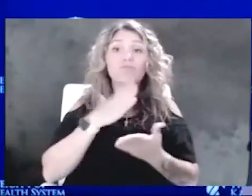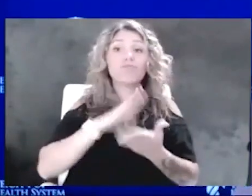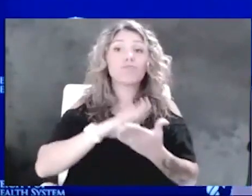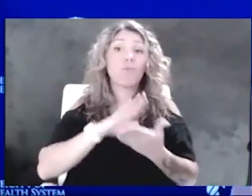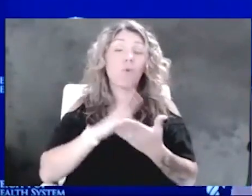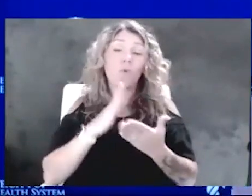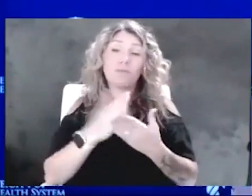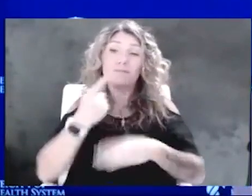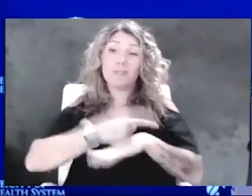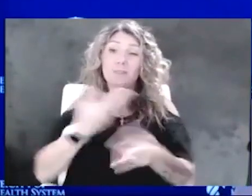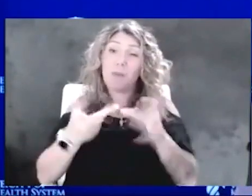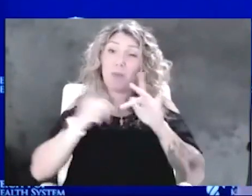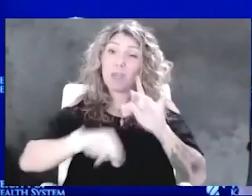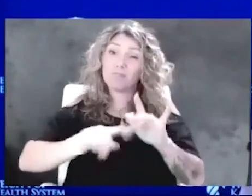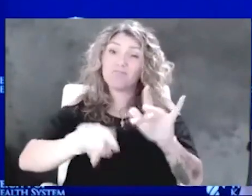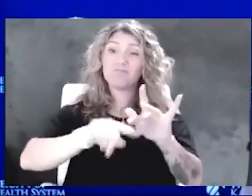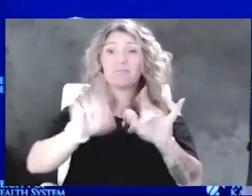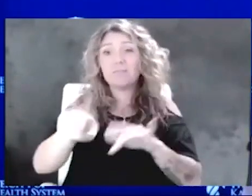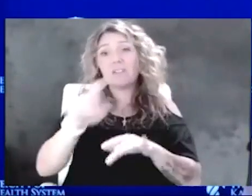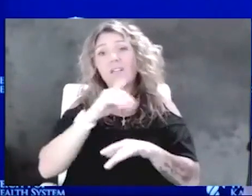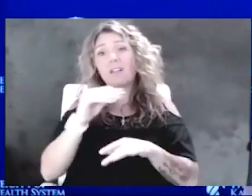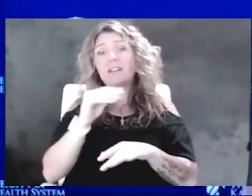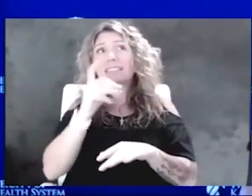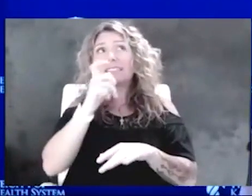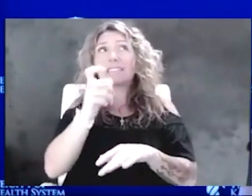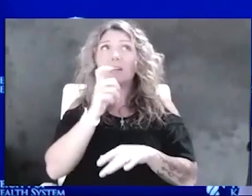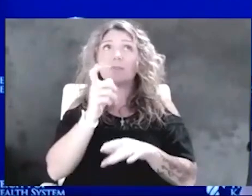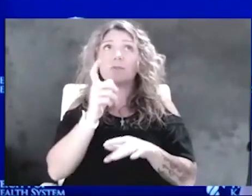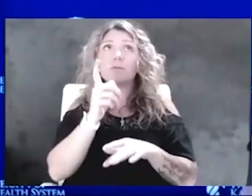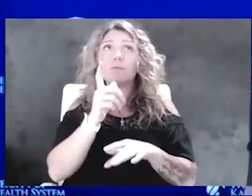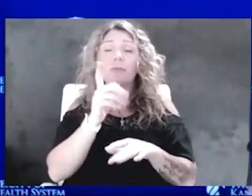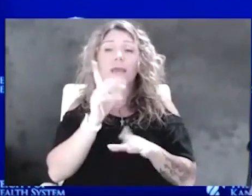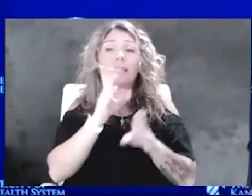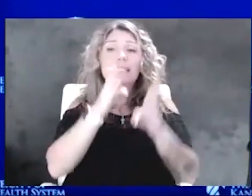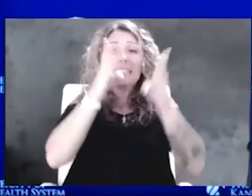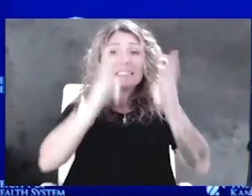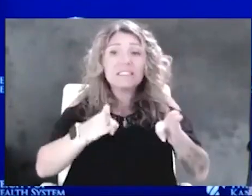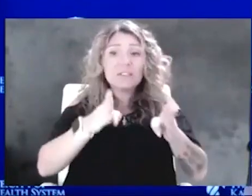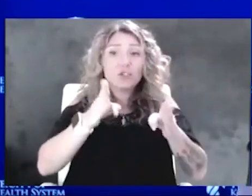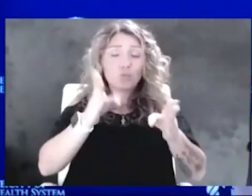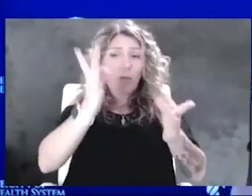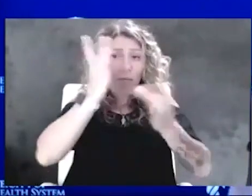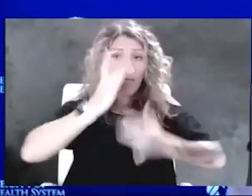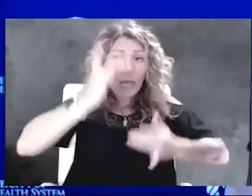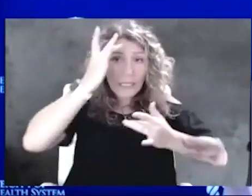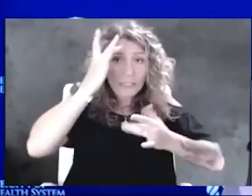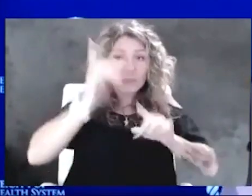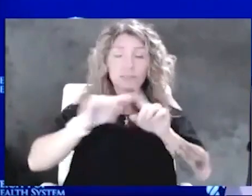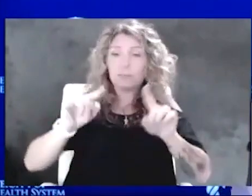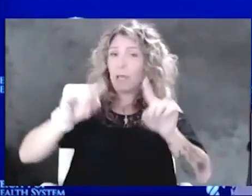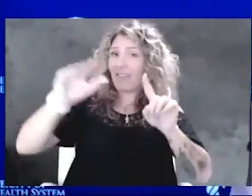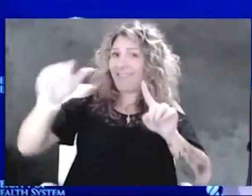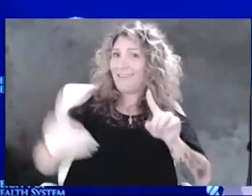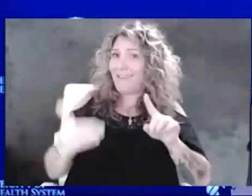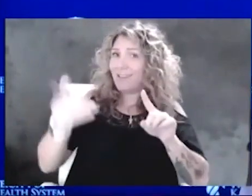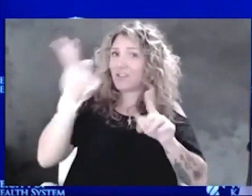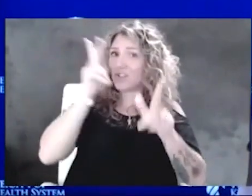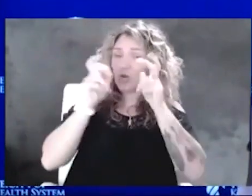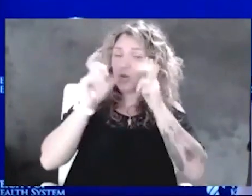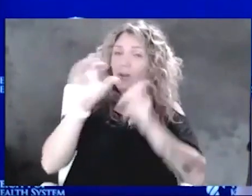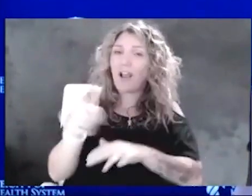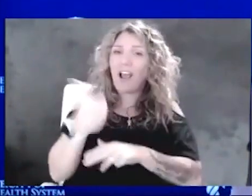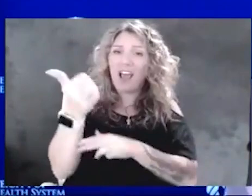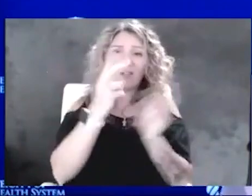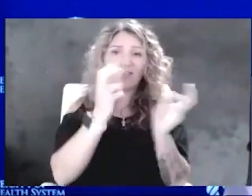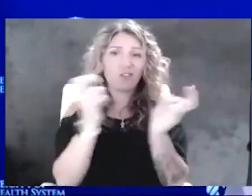not really for the individual illness aspect, but just as we heard our guest talk about, for other issues, either bringing it